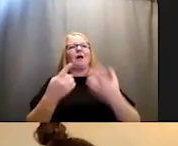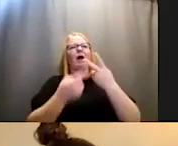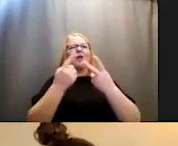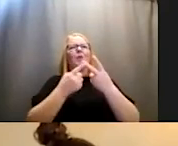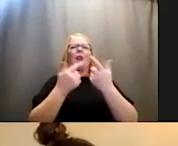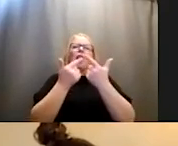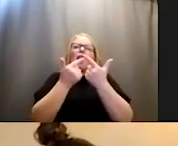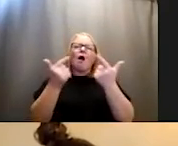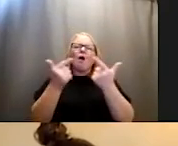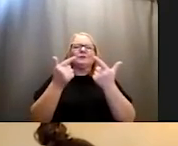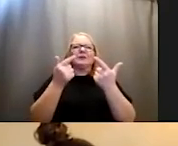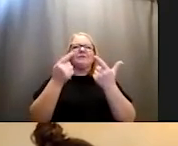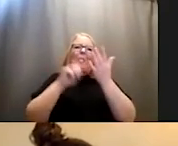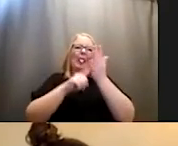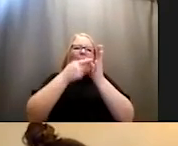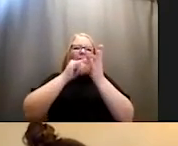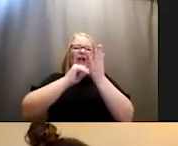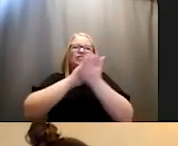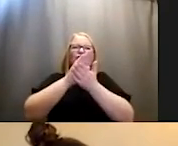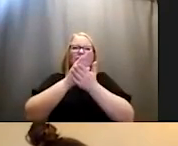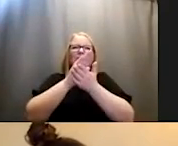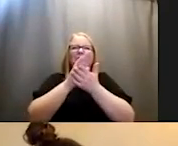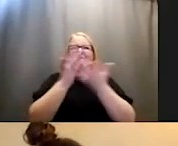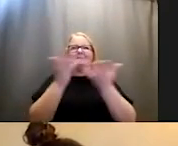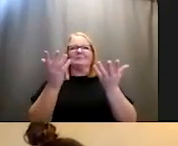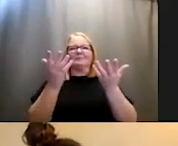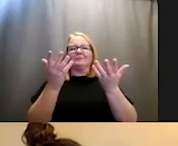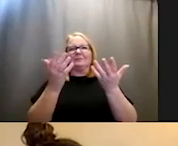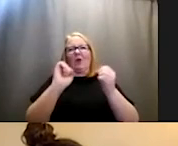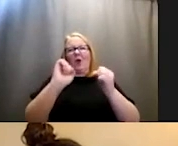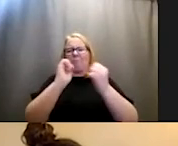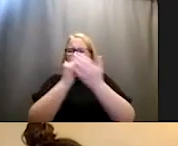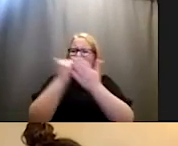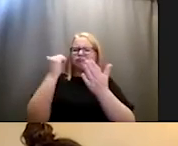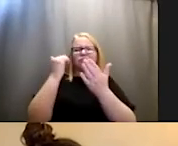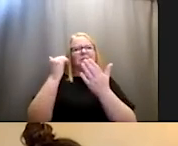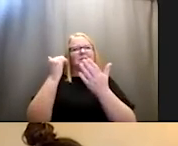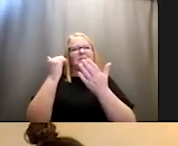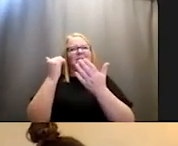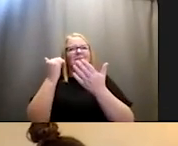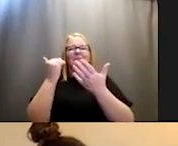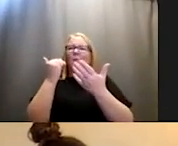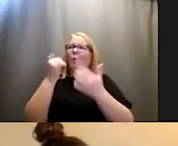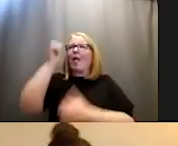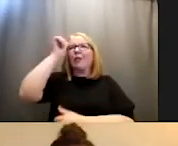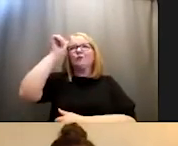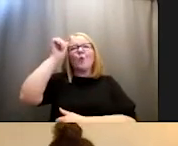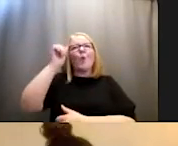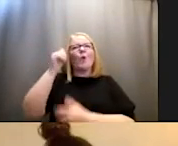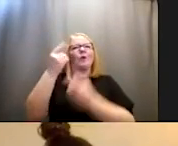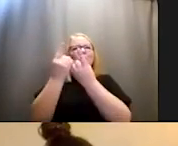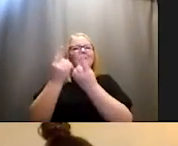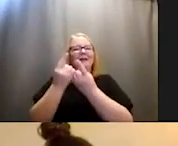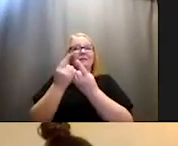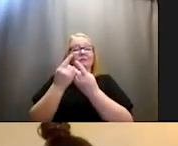Lash, which is really clever and quite playful. It's her most well-known cosmetics product for